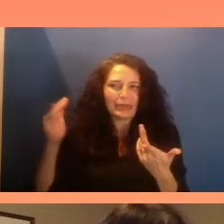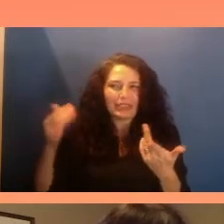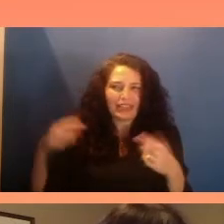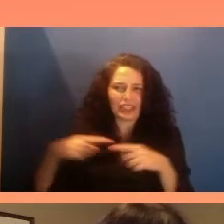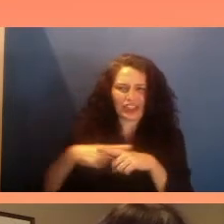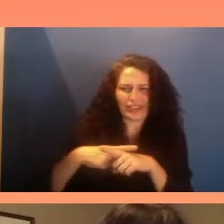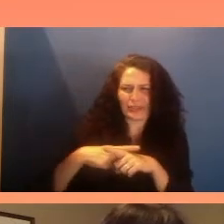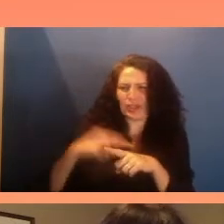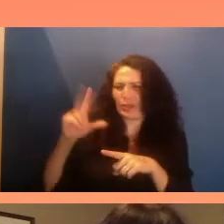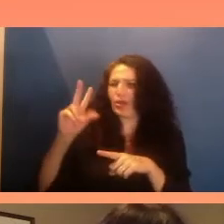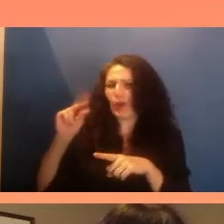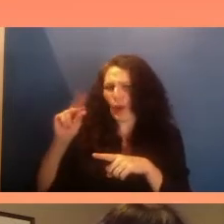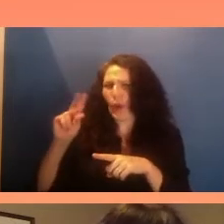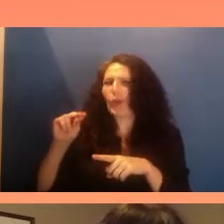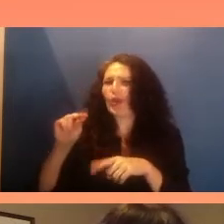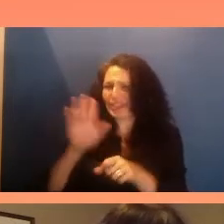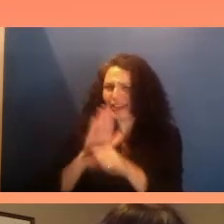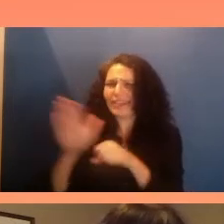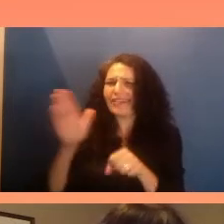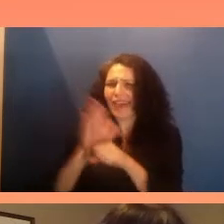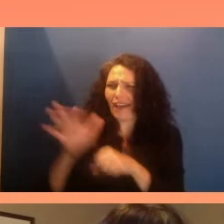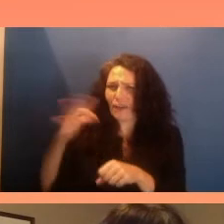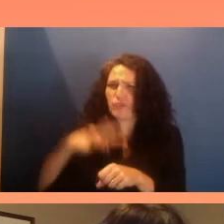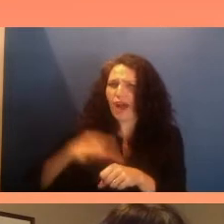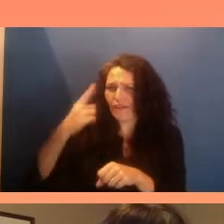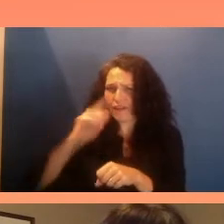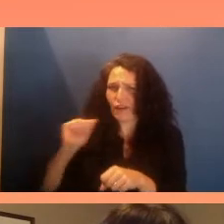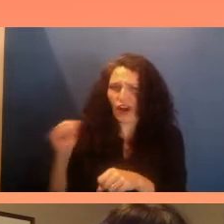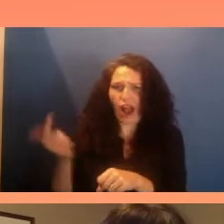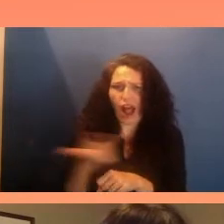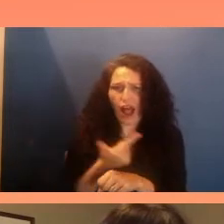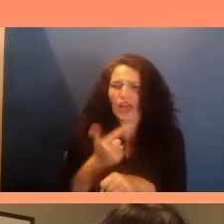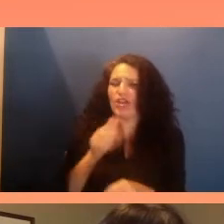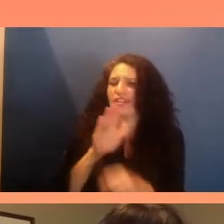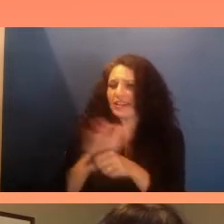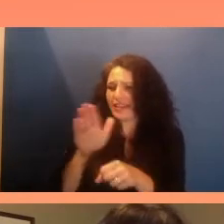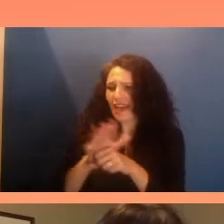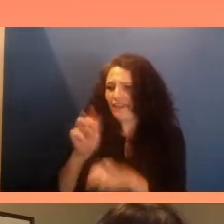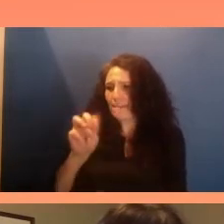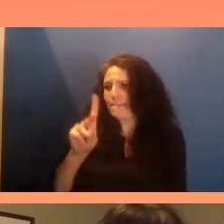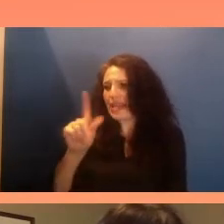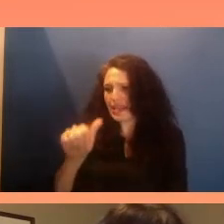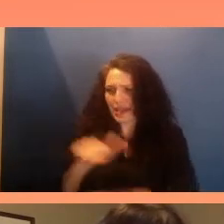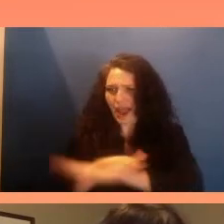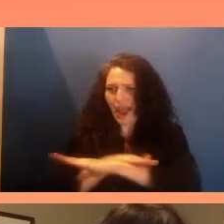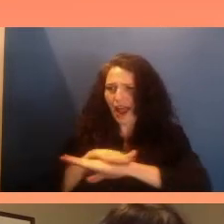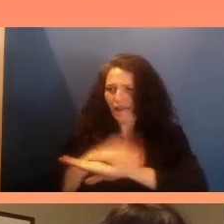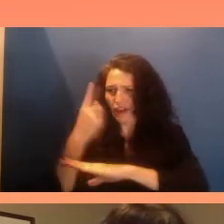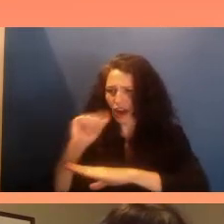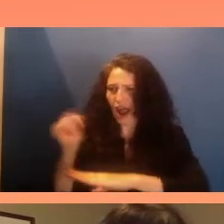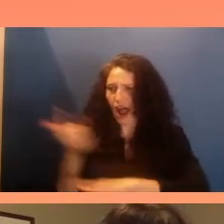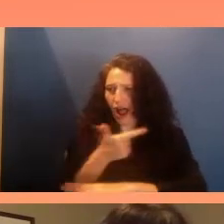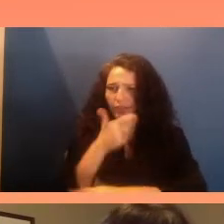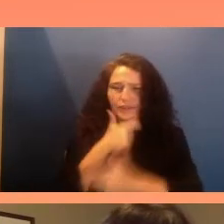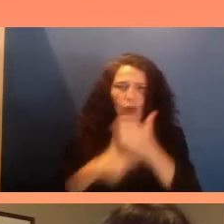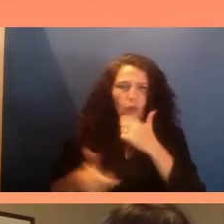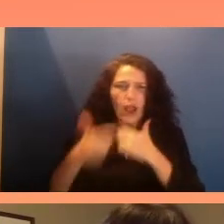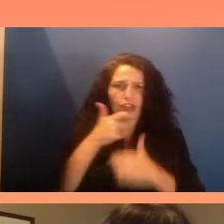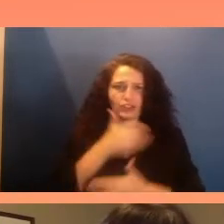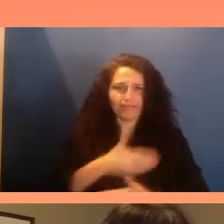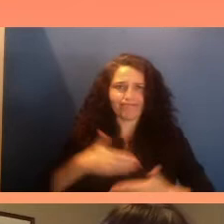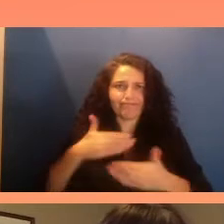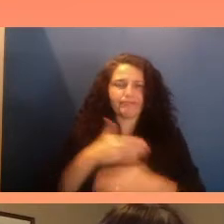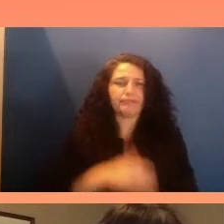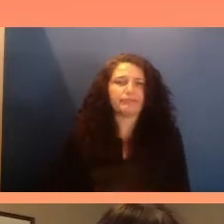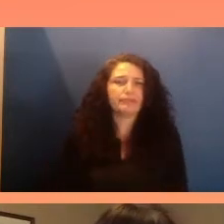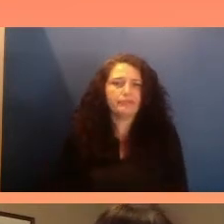all of us, and there's enough media landscape for all of us to be seen. I just want to